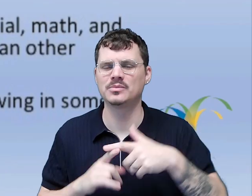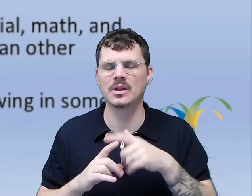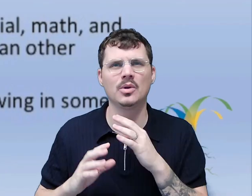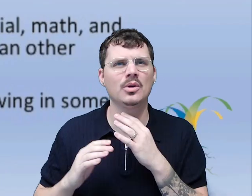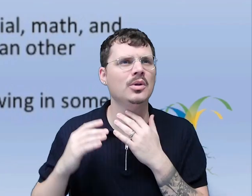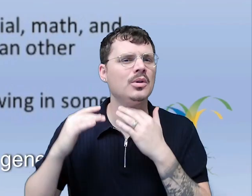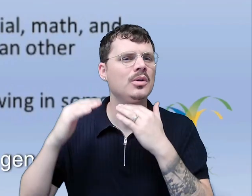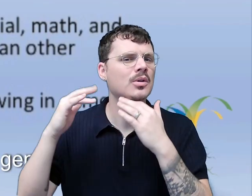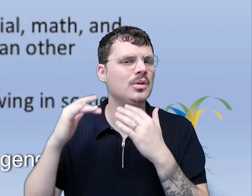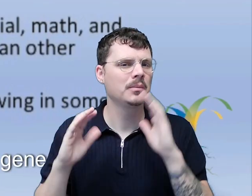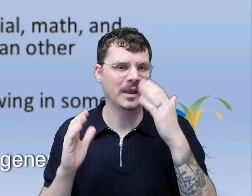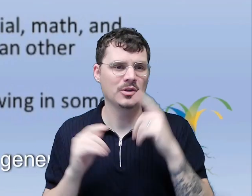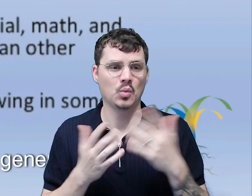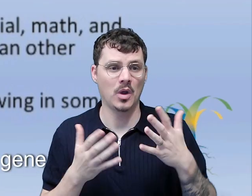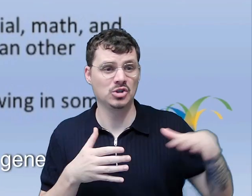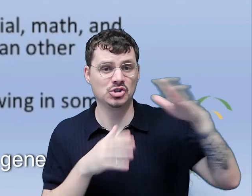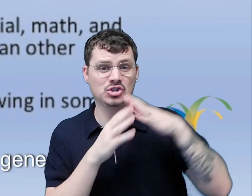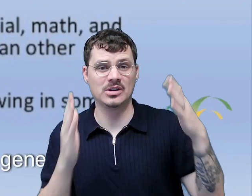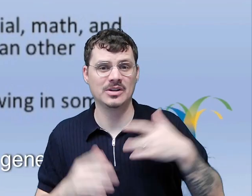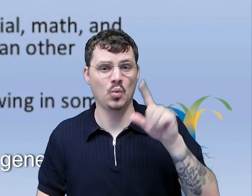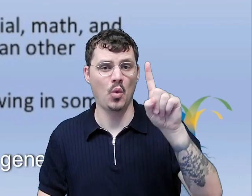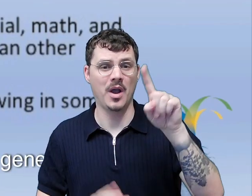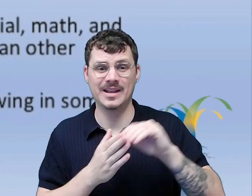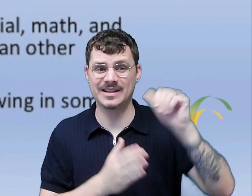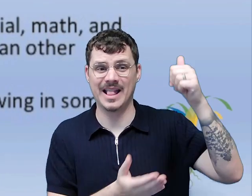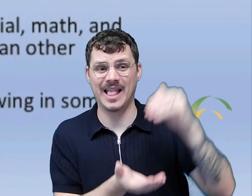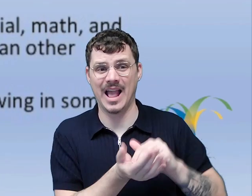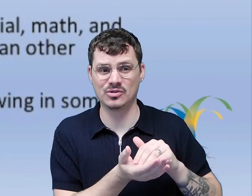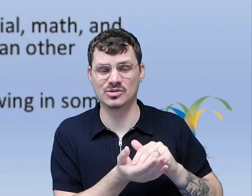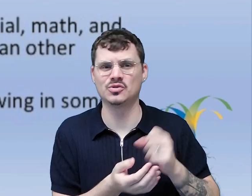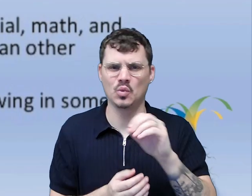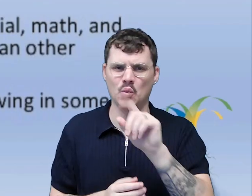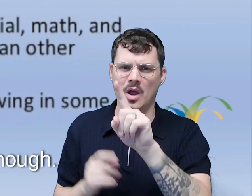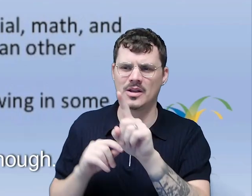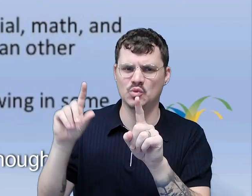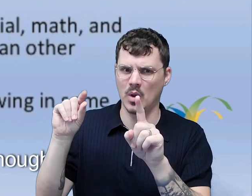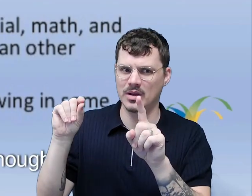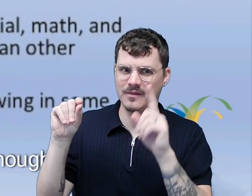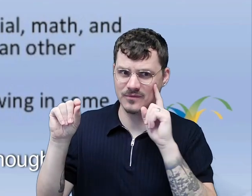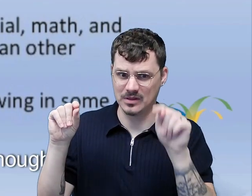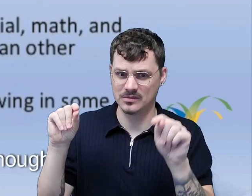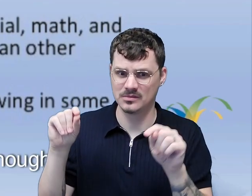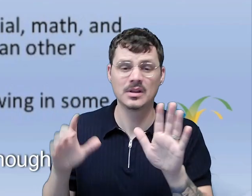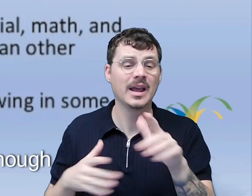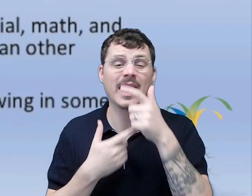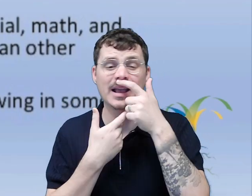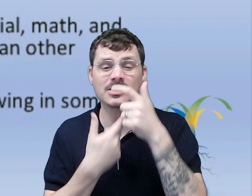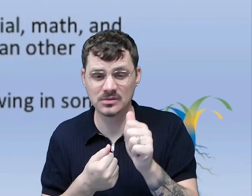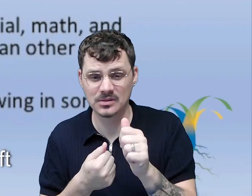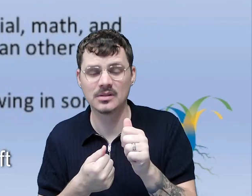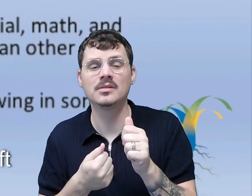pitch, as opposed to 1 in 10,000 in the general population. Now, this is the interesting thing, though.